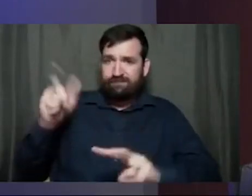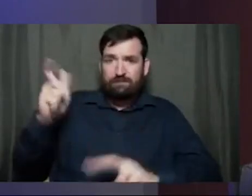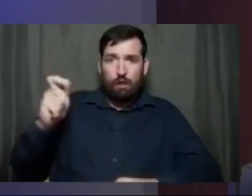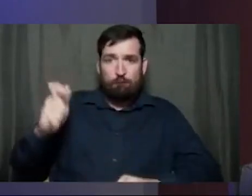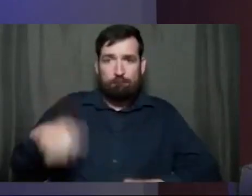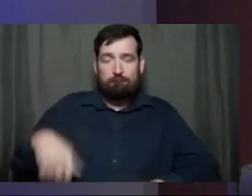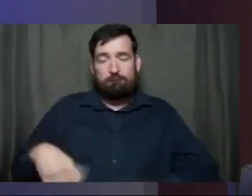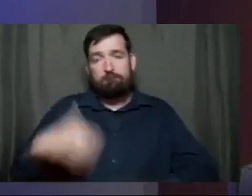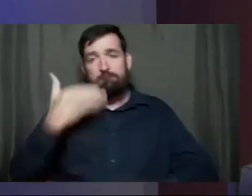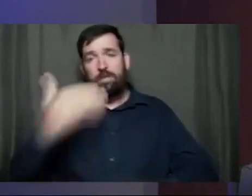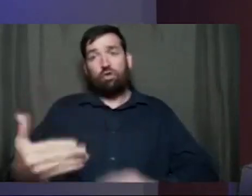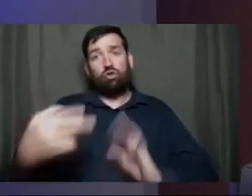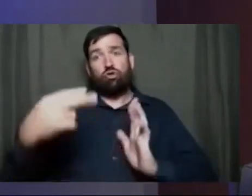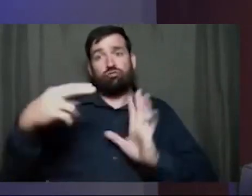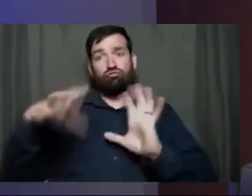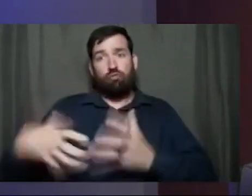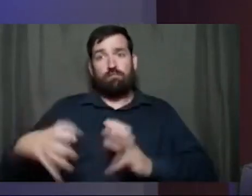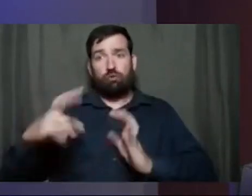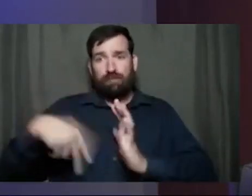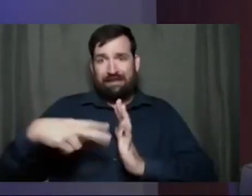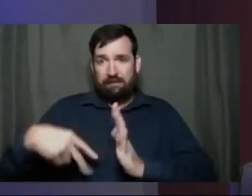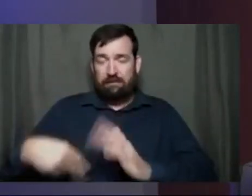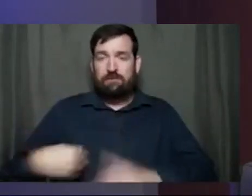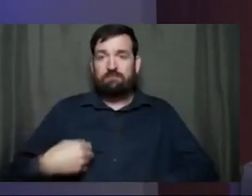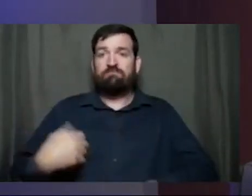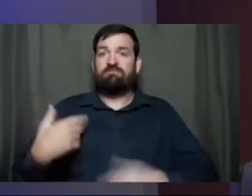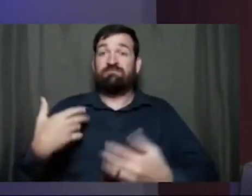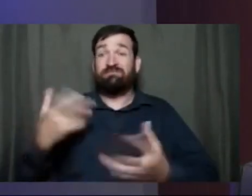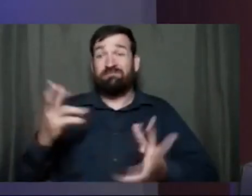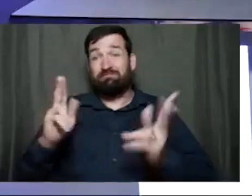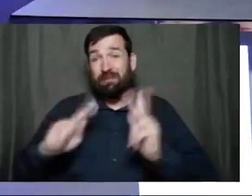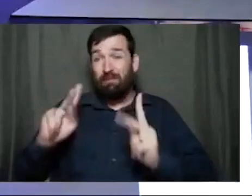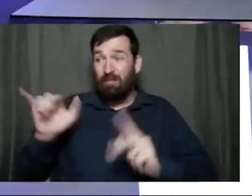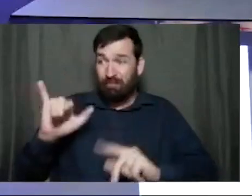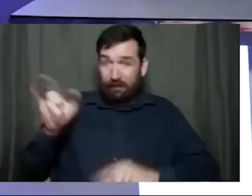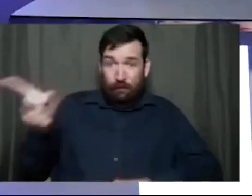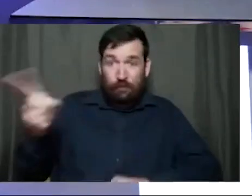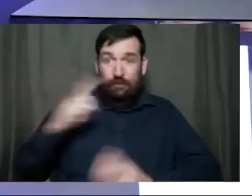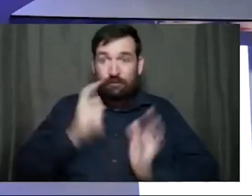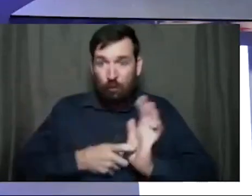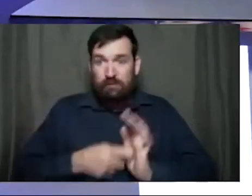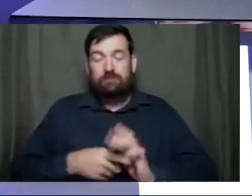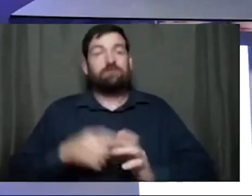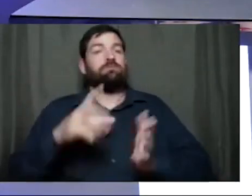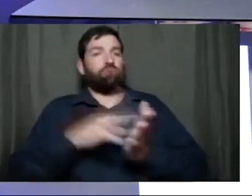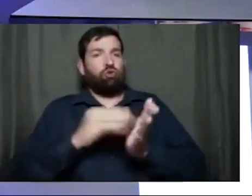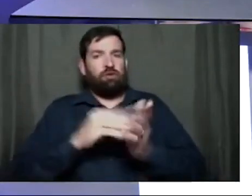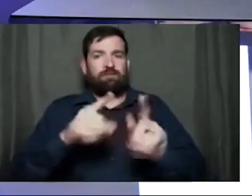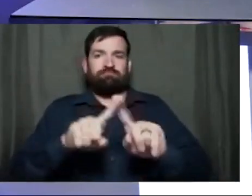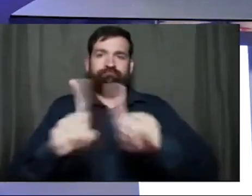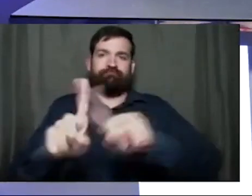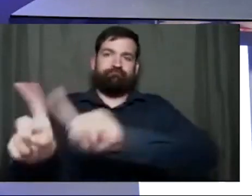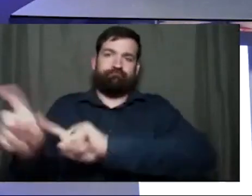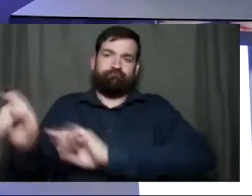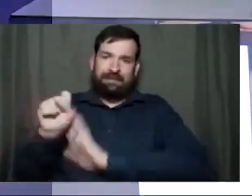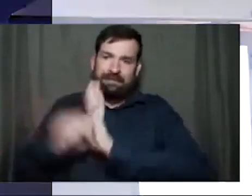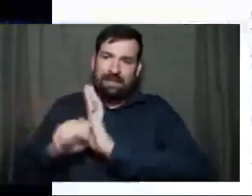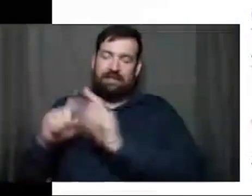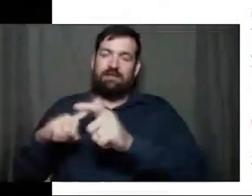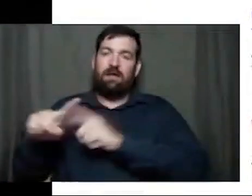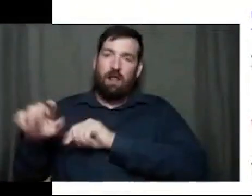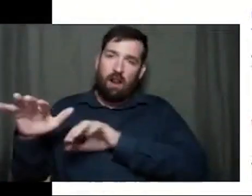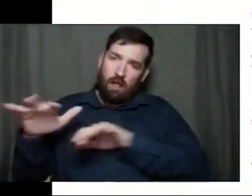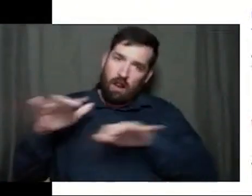is why I think I am noticed by folks like you. Right, because what you're learning from state to state travels this way, and we're able to learn